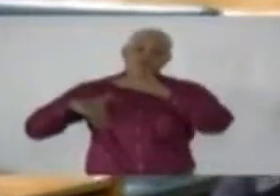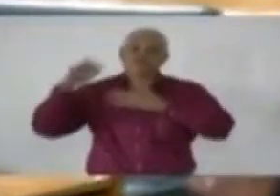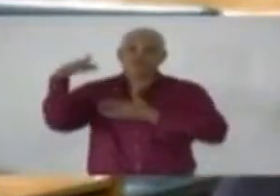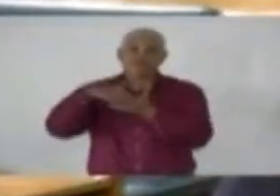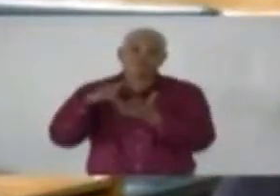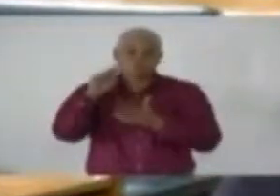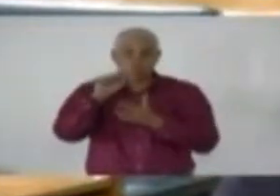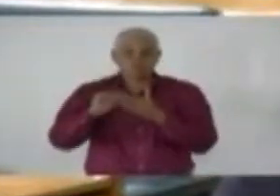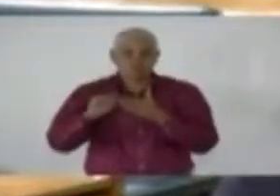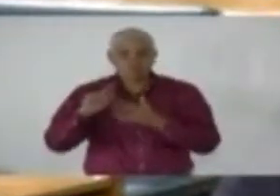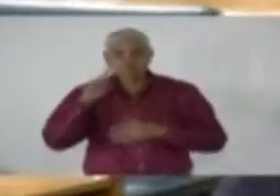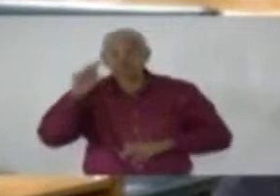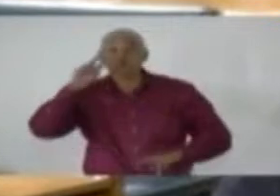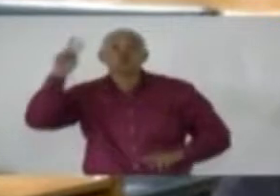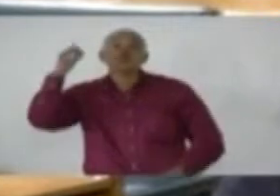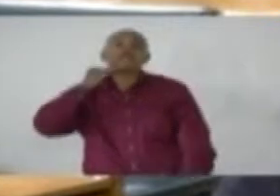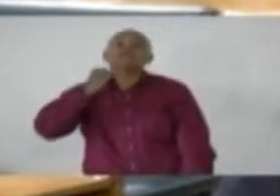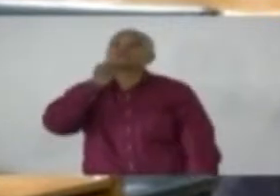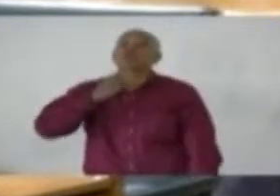So let's look at Israel.